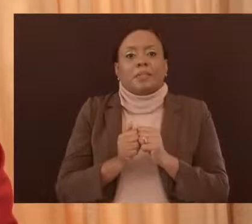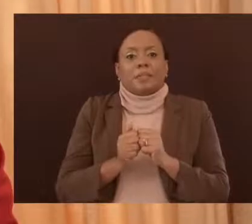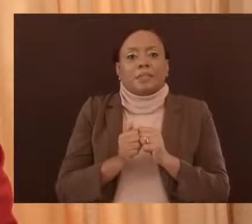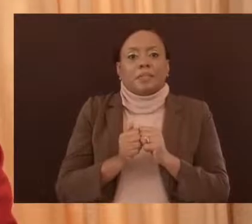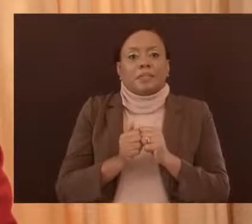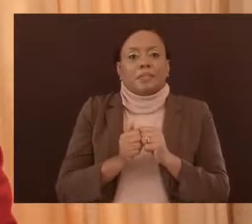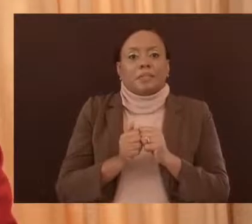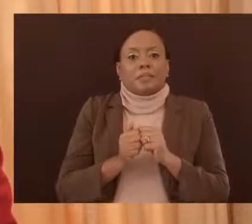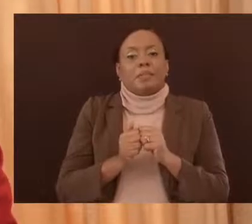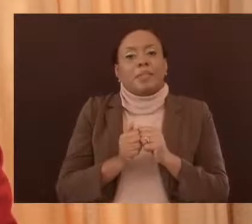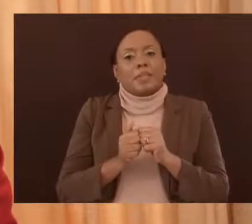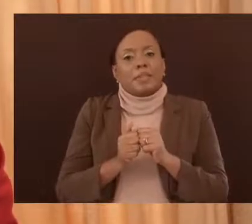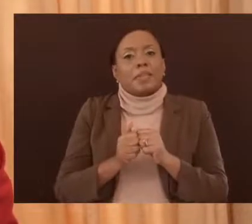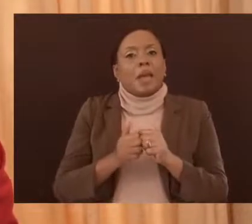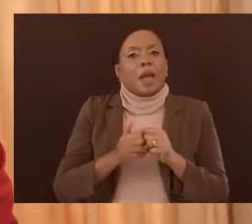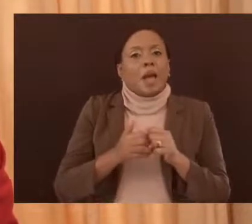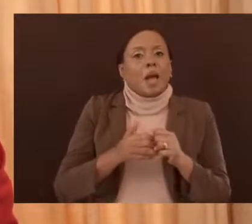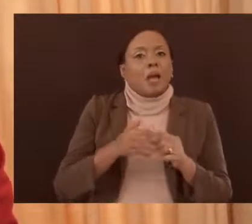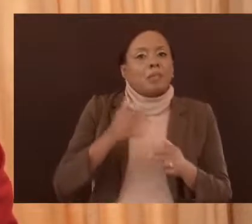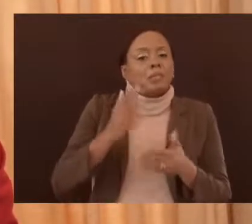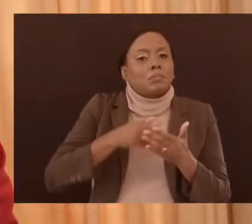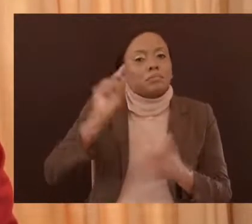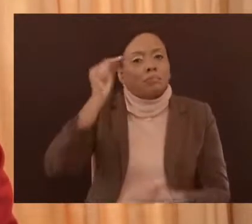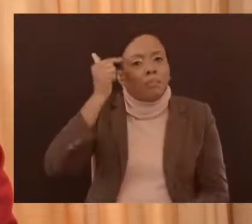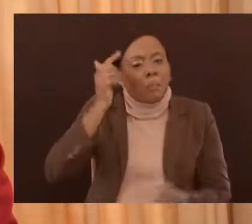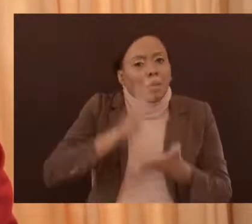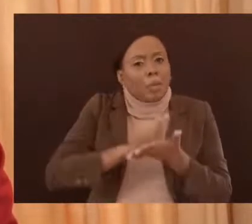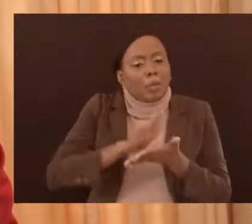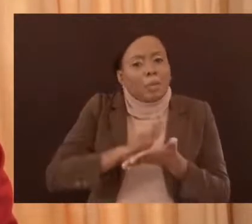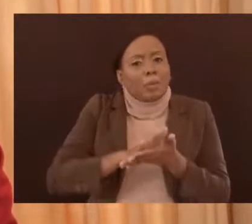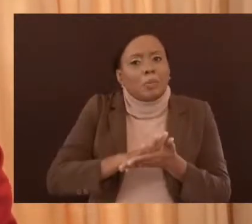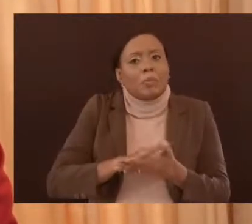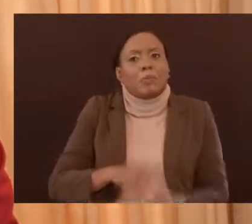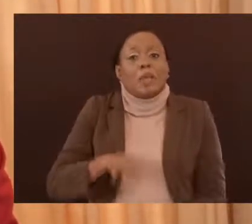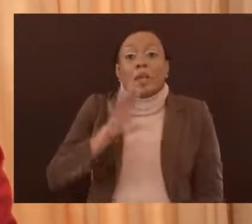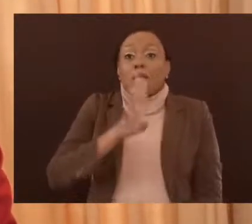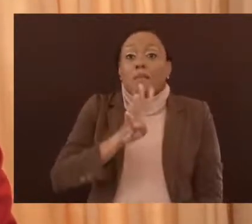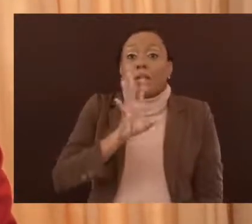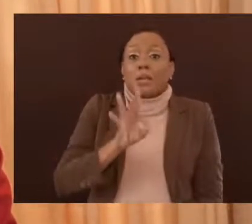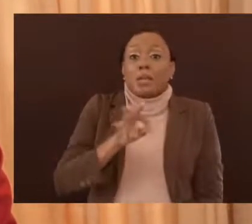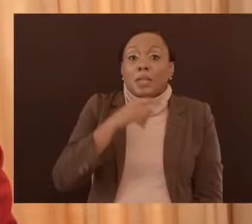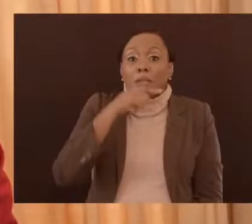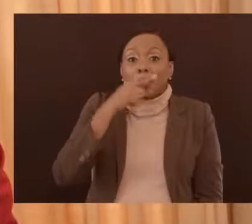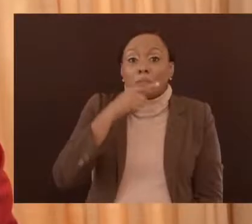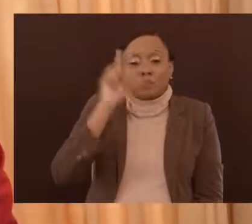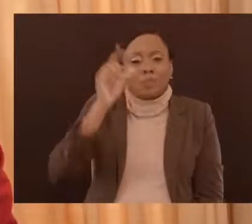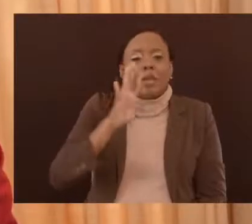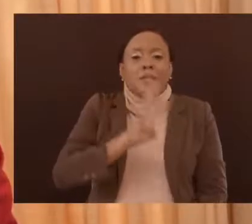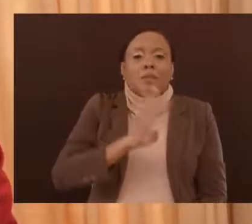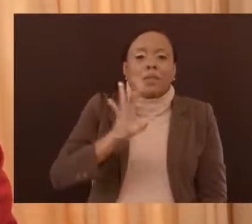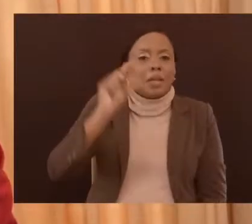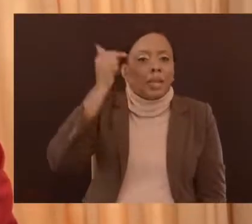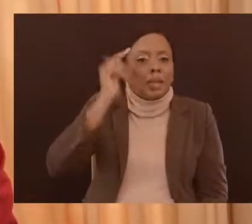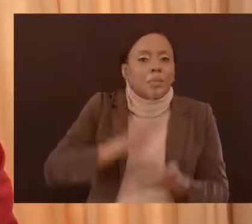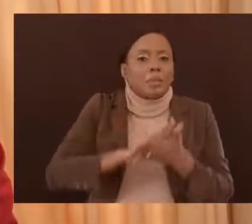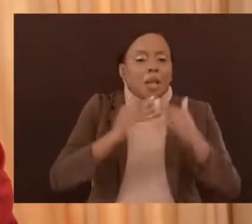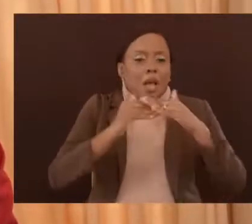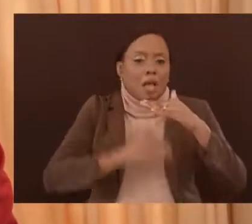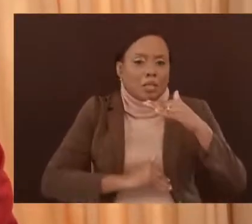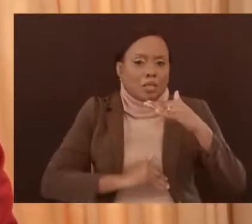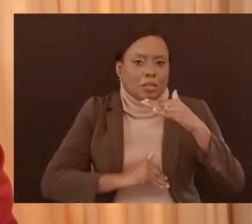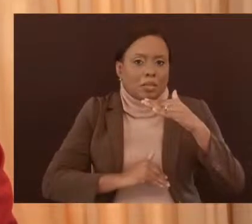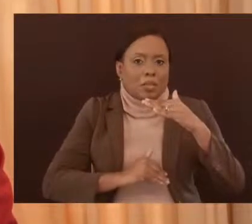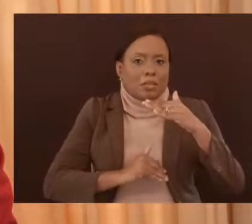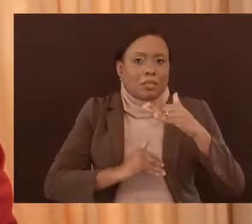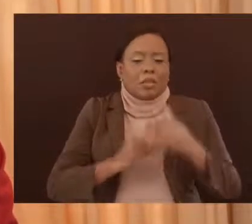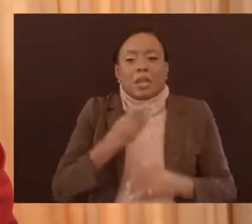performed above the national mean. This year, like previous years, 49 public schools performed below the national mean,